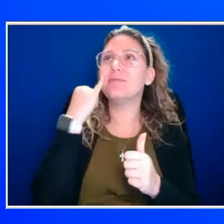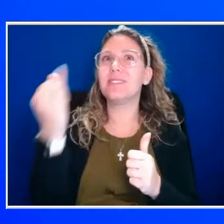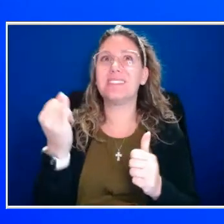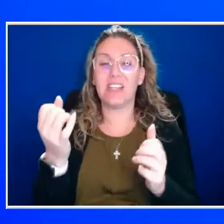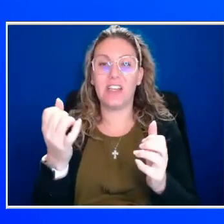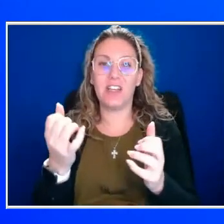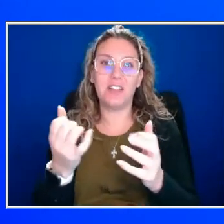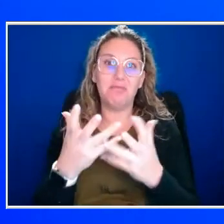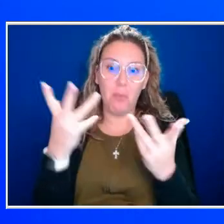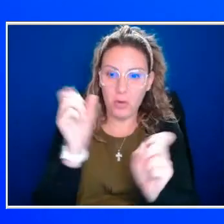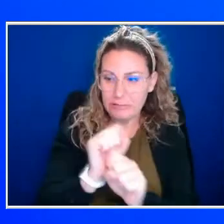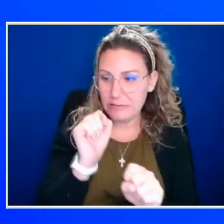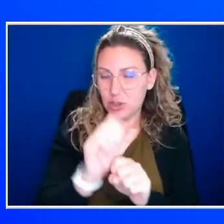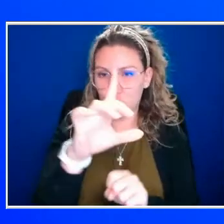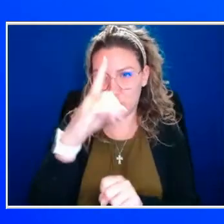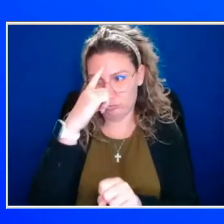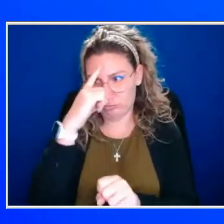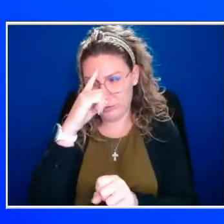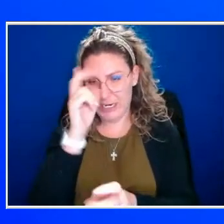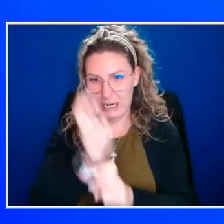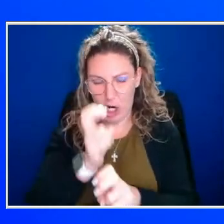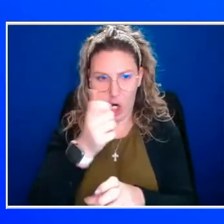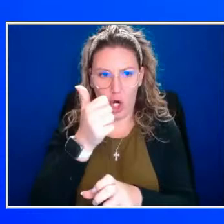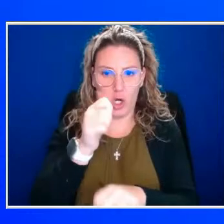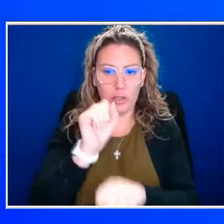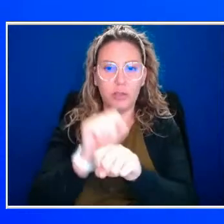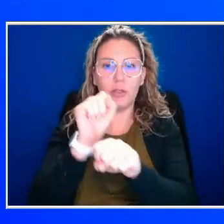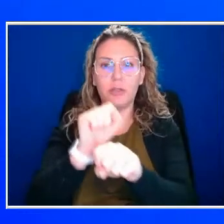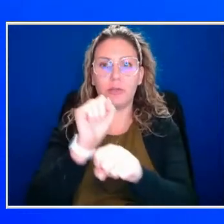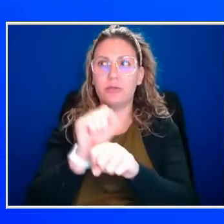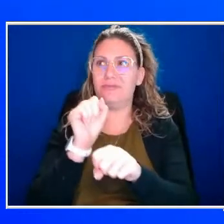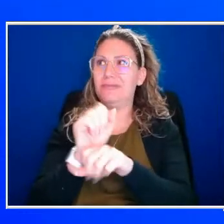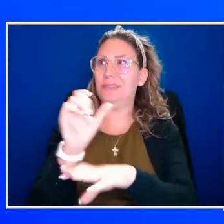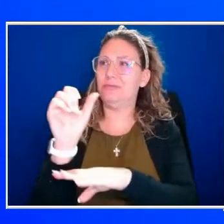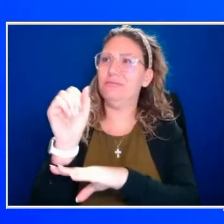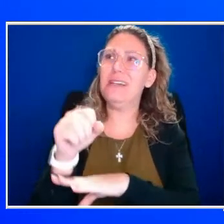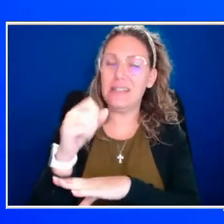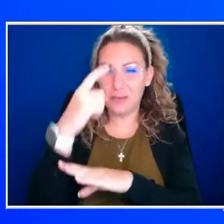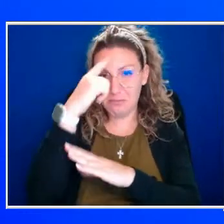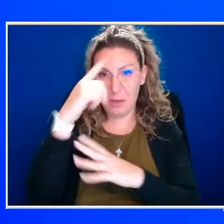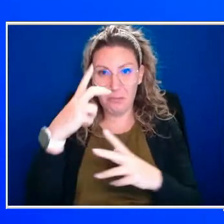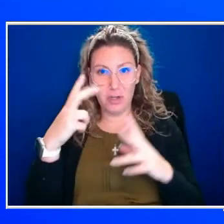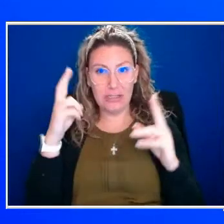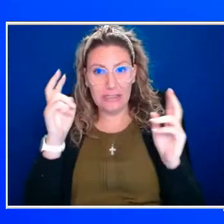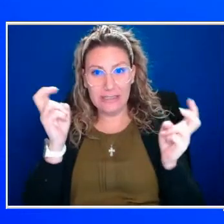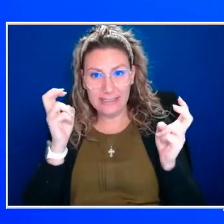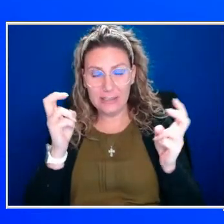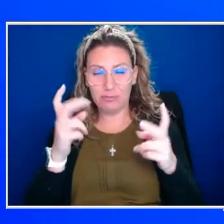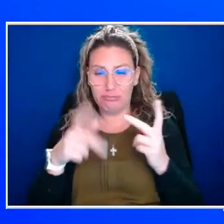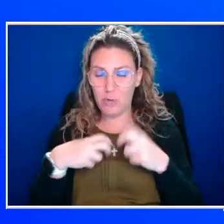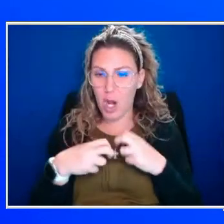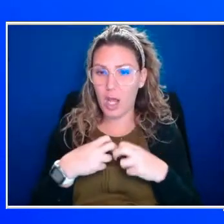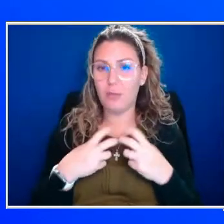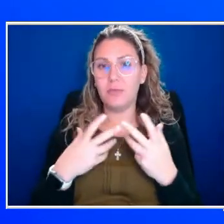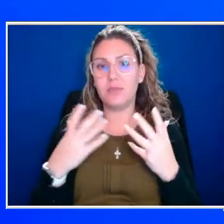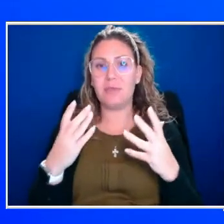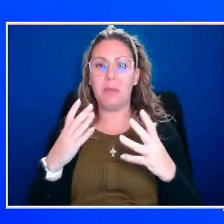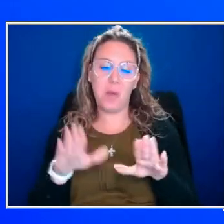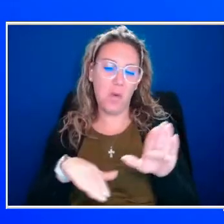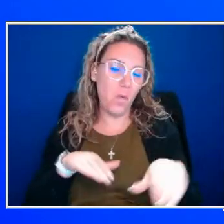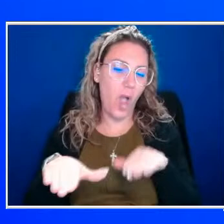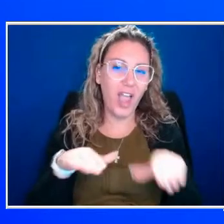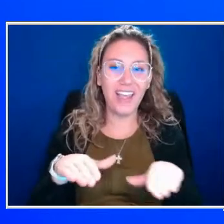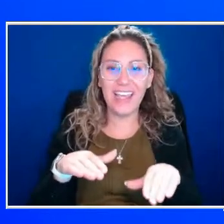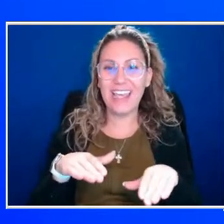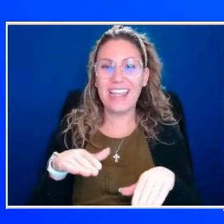working harder to overcome any memory problems, you can have trouble sort of, we talk about walking and chewing gum, at least I do for